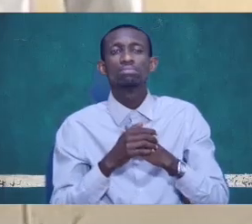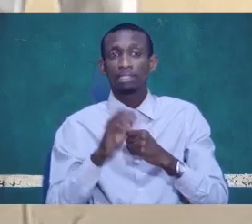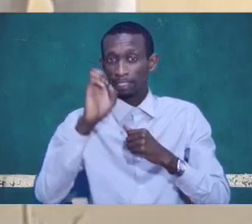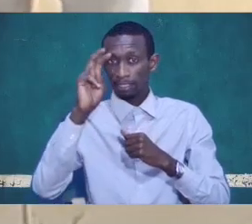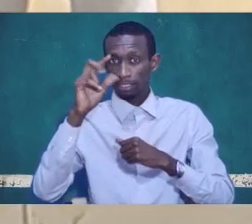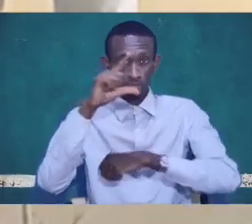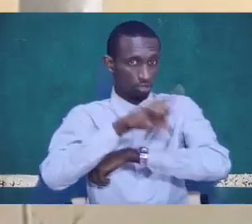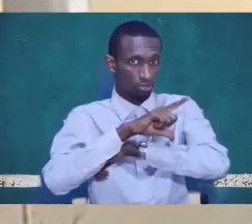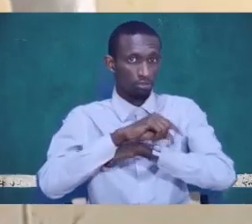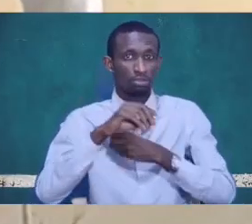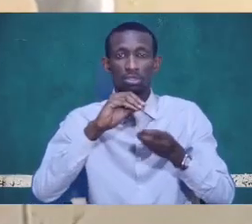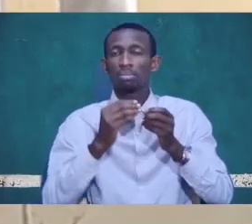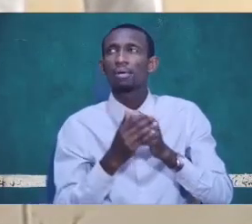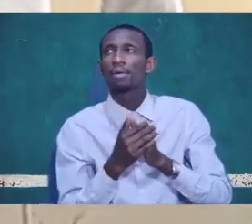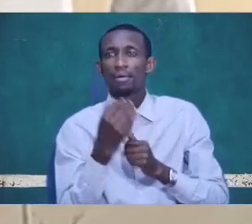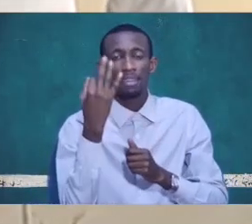3,